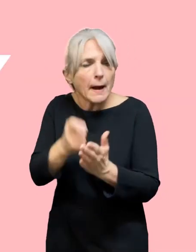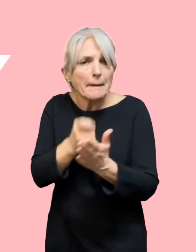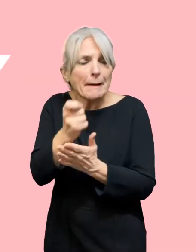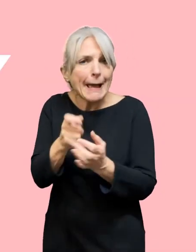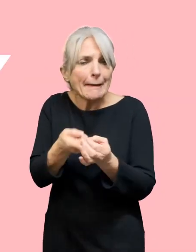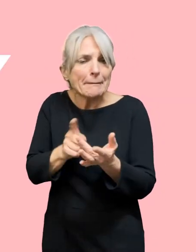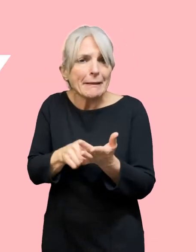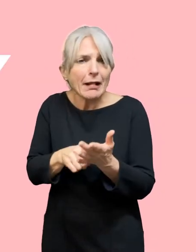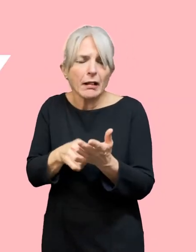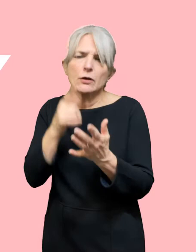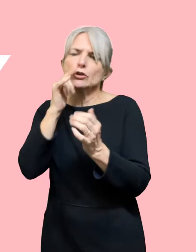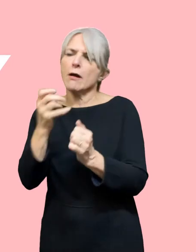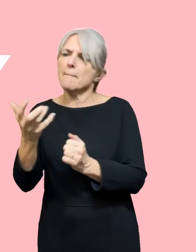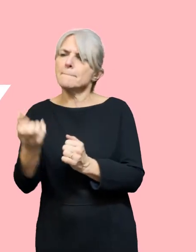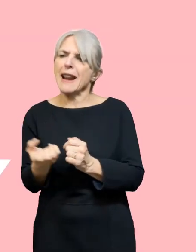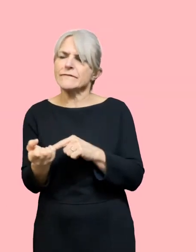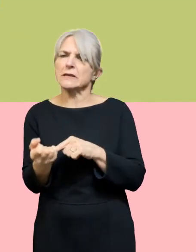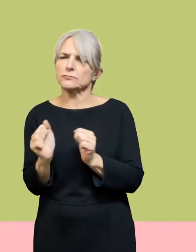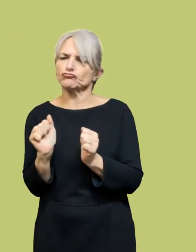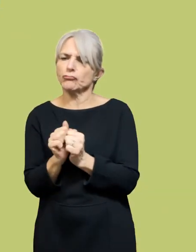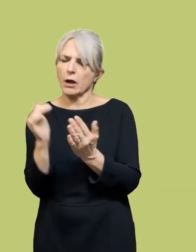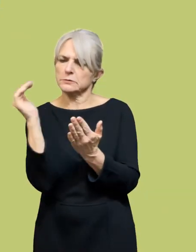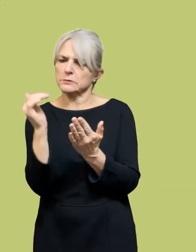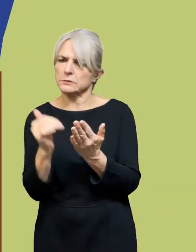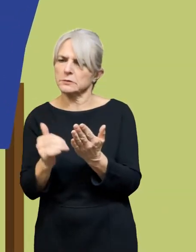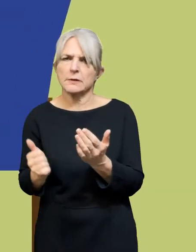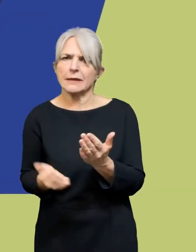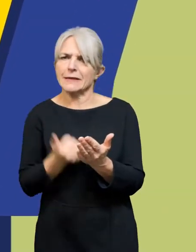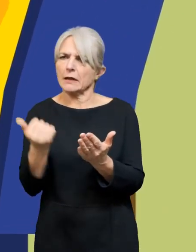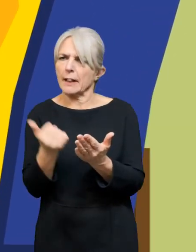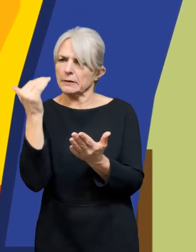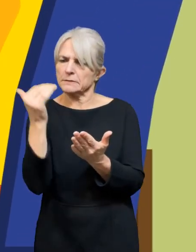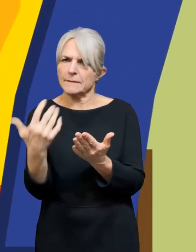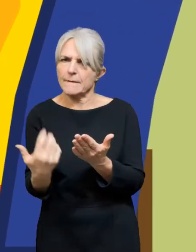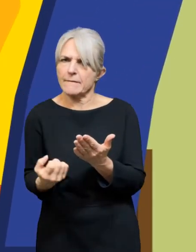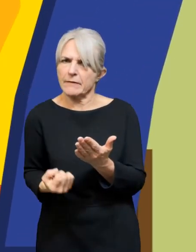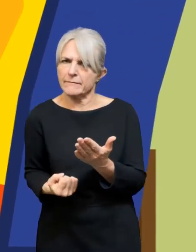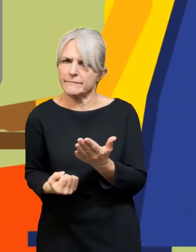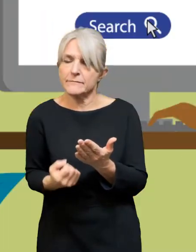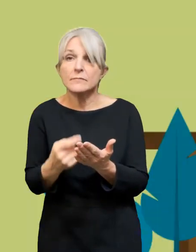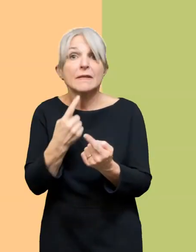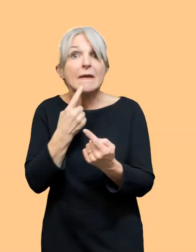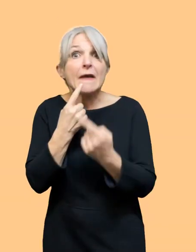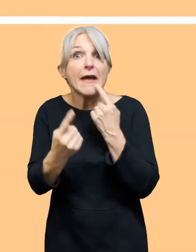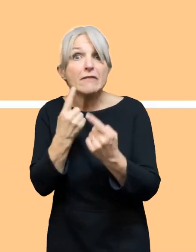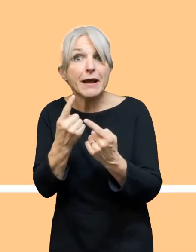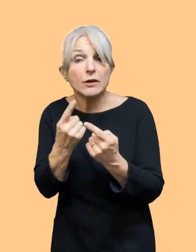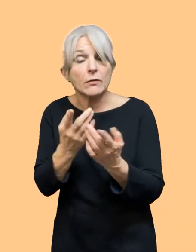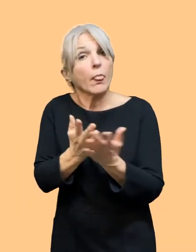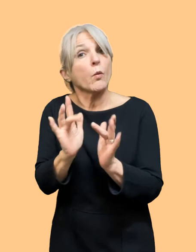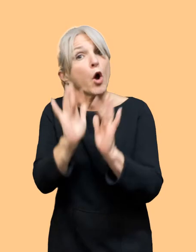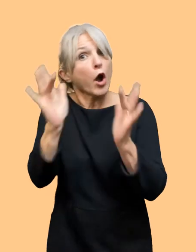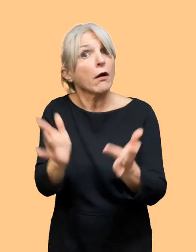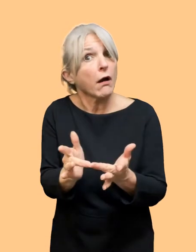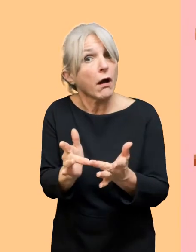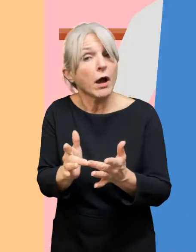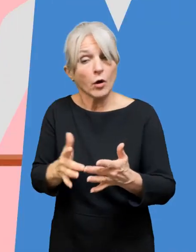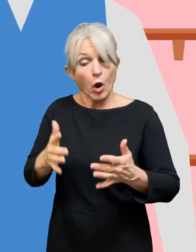and entitlements. Get the best fuel and heating advice. Wear warm clothes